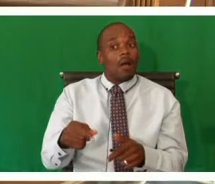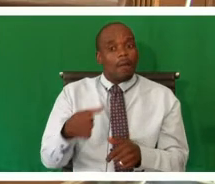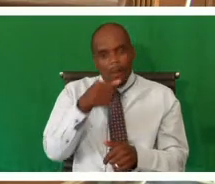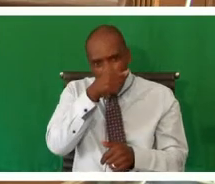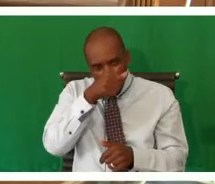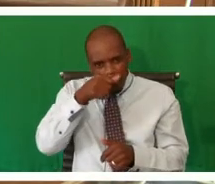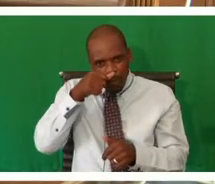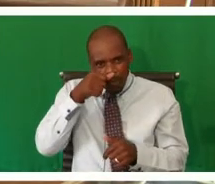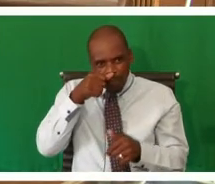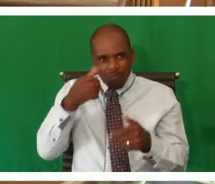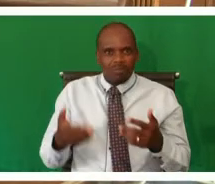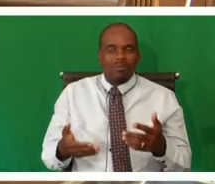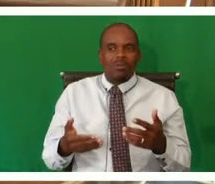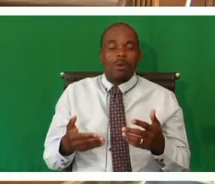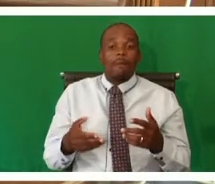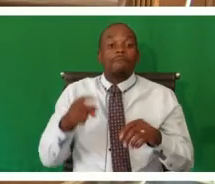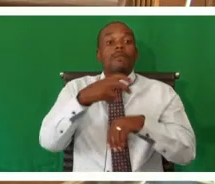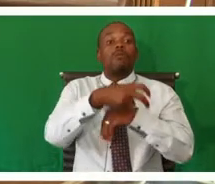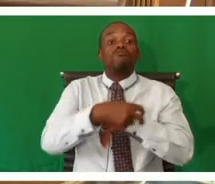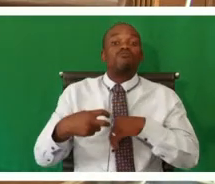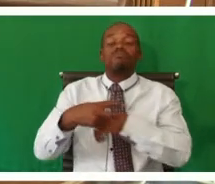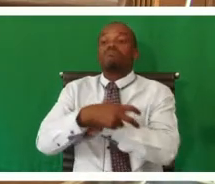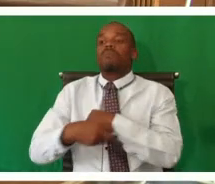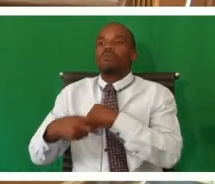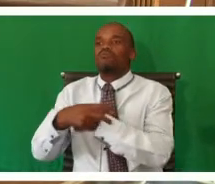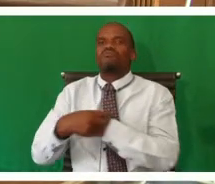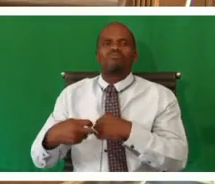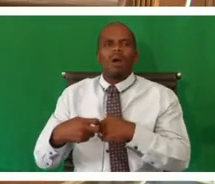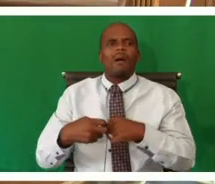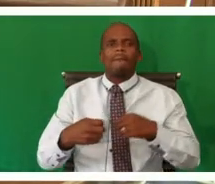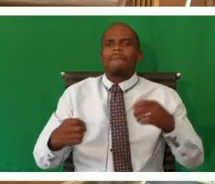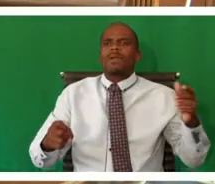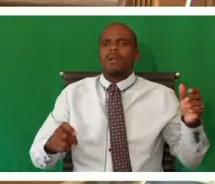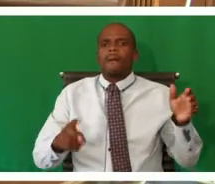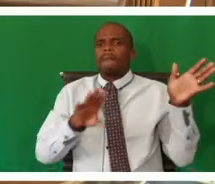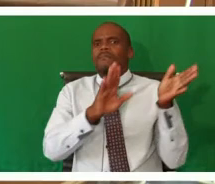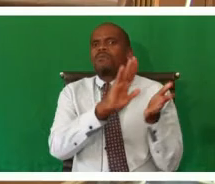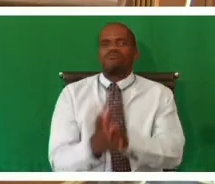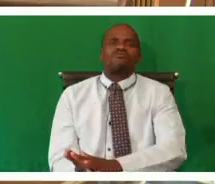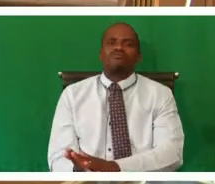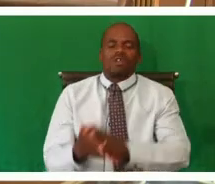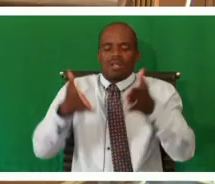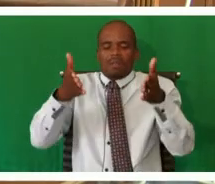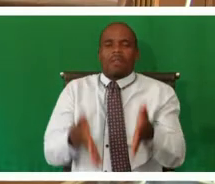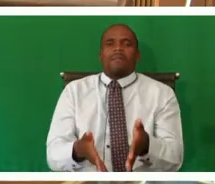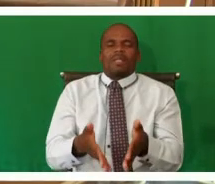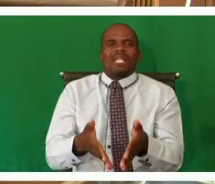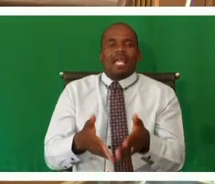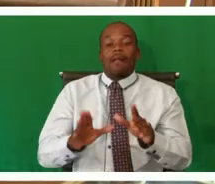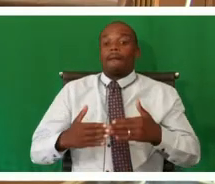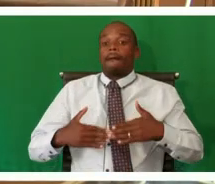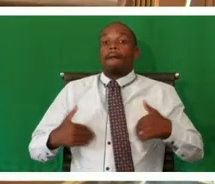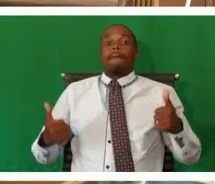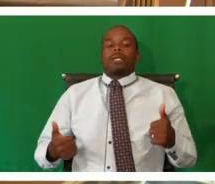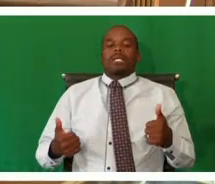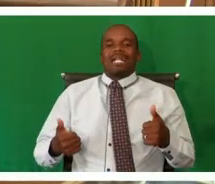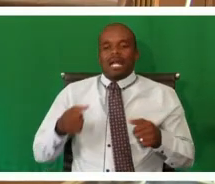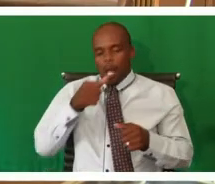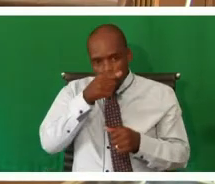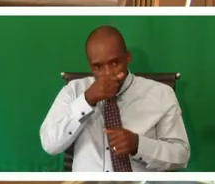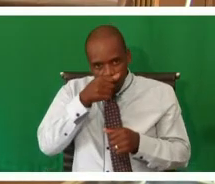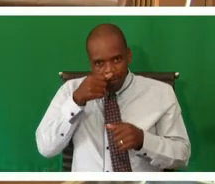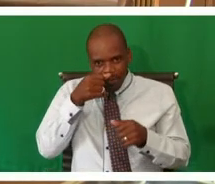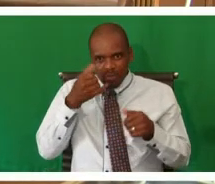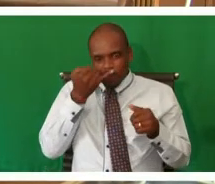yang mabitleng ba tshwatlang mabitla ba seng ba phela ka nyaope jwale re se re na le substance abuse